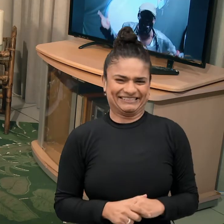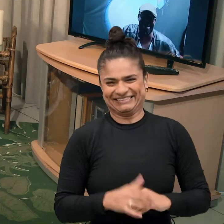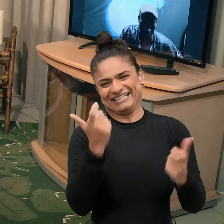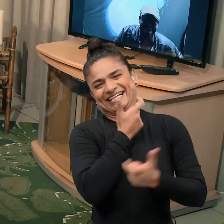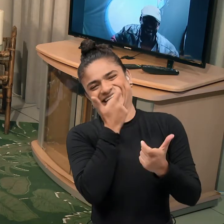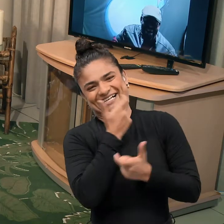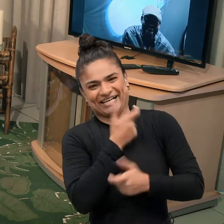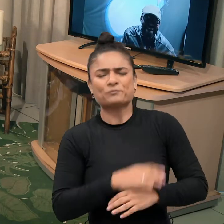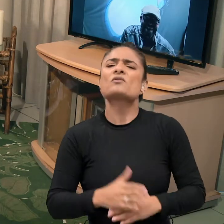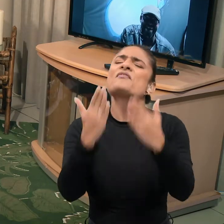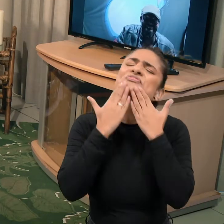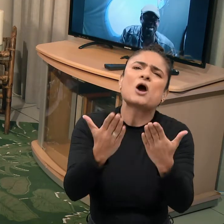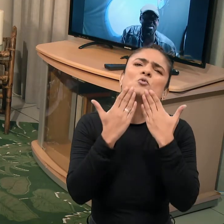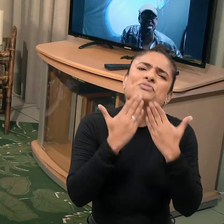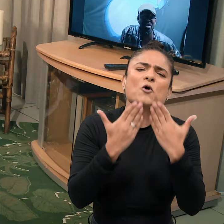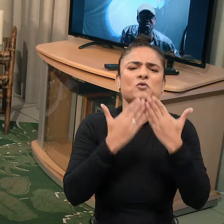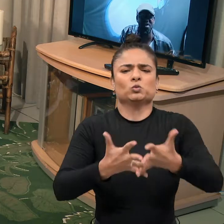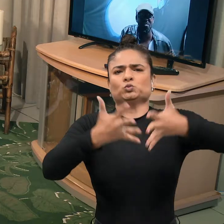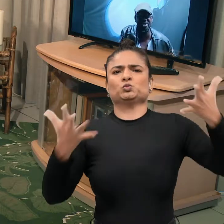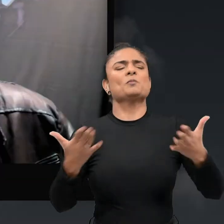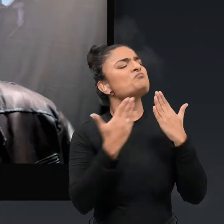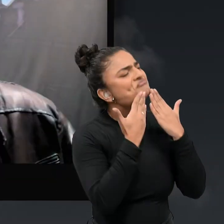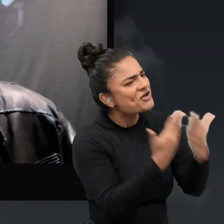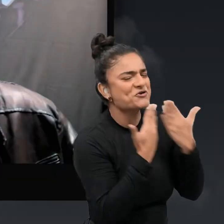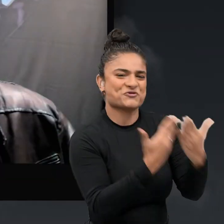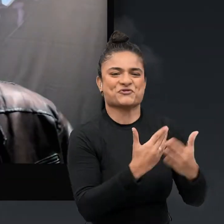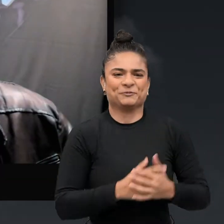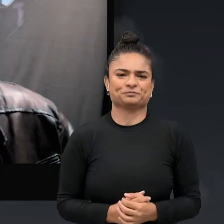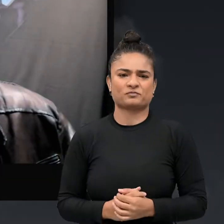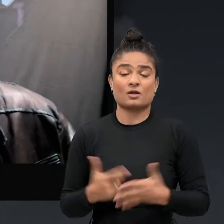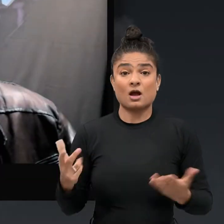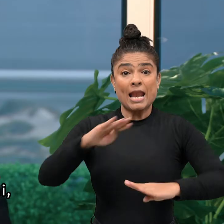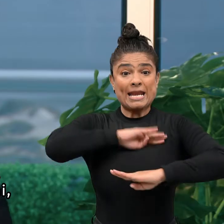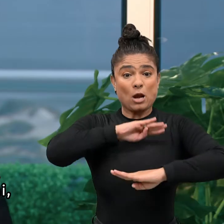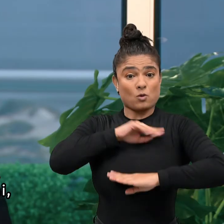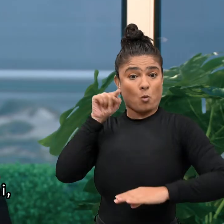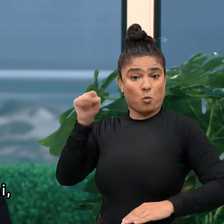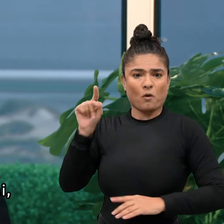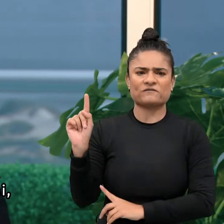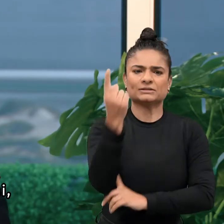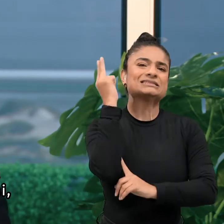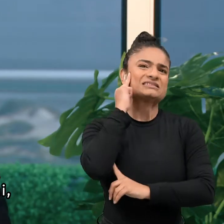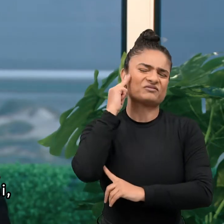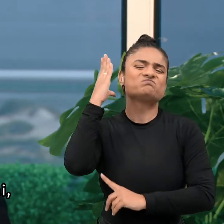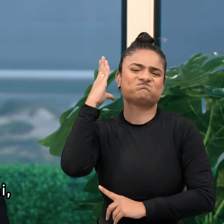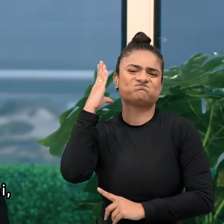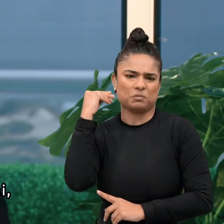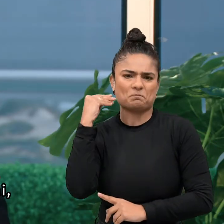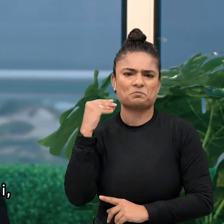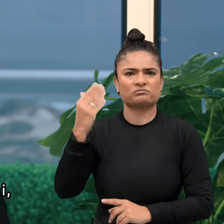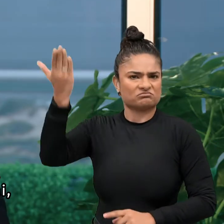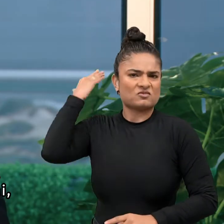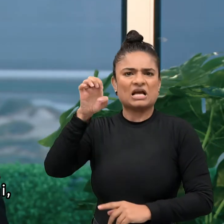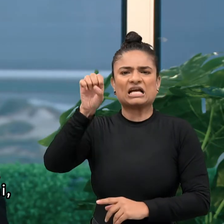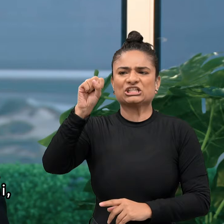Absolutely. Thank you so much. Thank you very much. Nenio Mbazima became deaf as a young